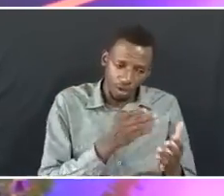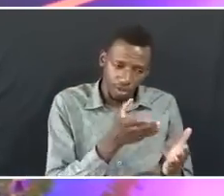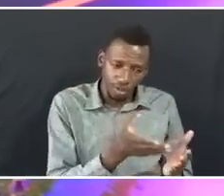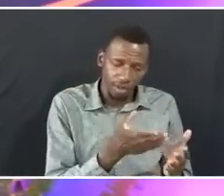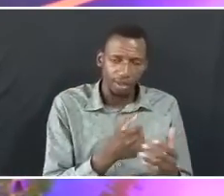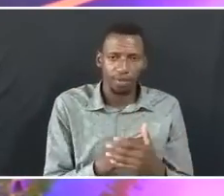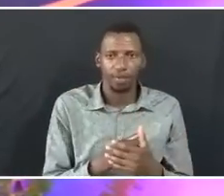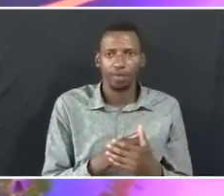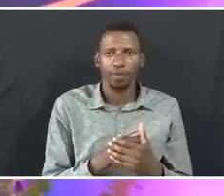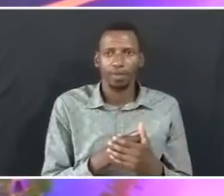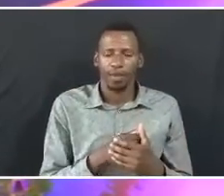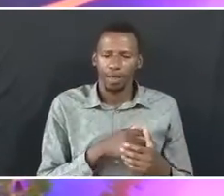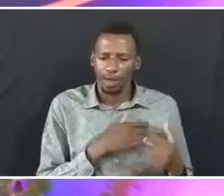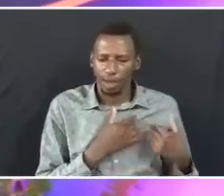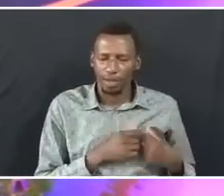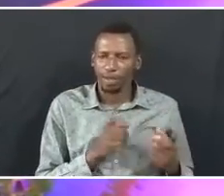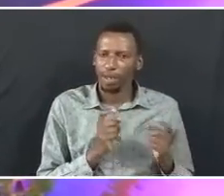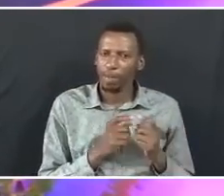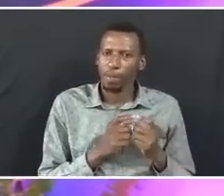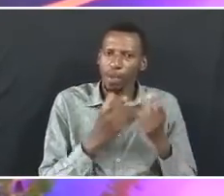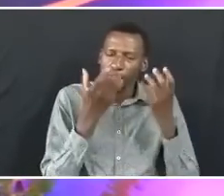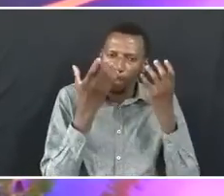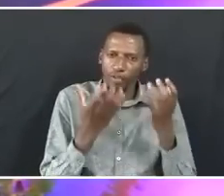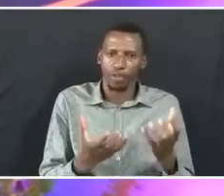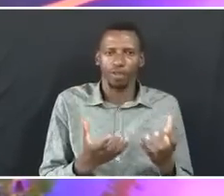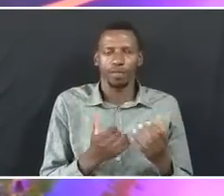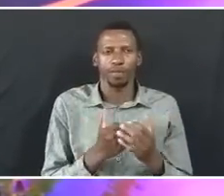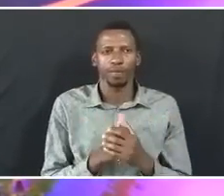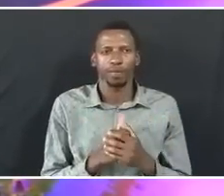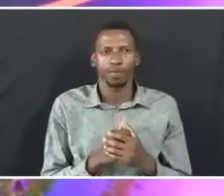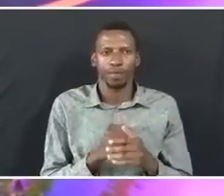And he writes with a heavy heart.